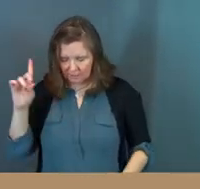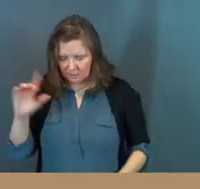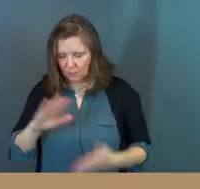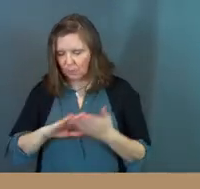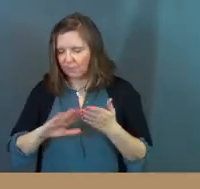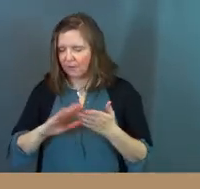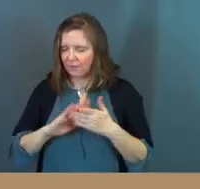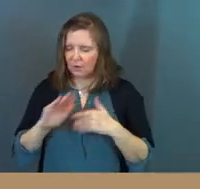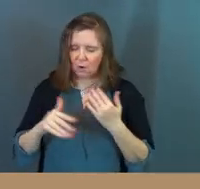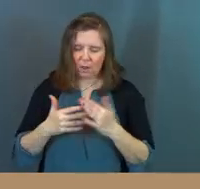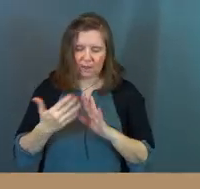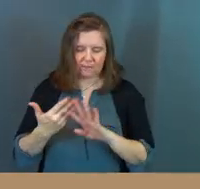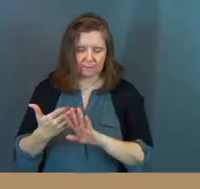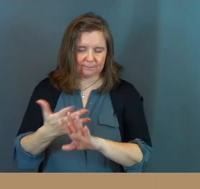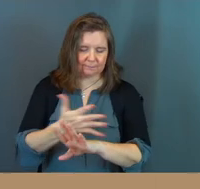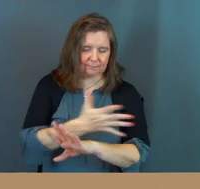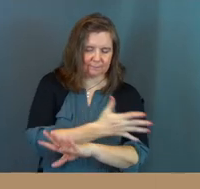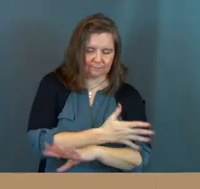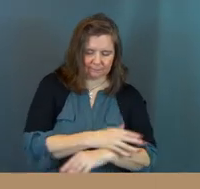we're forgiven all of our past.